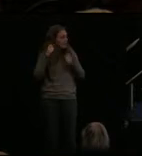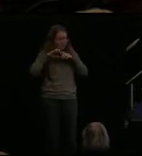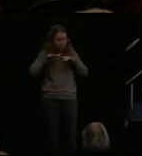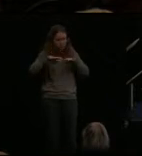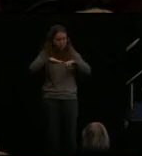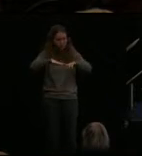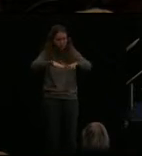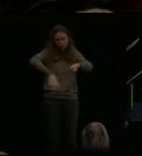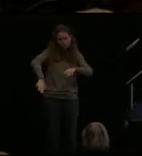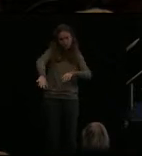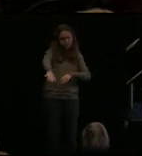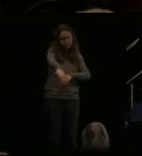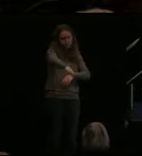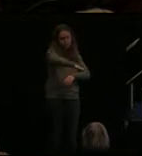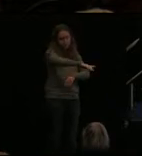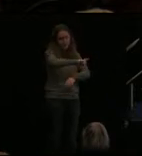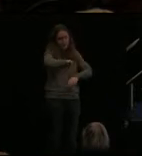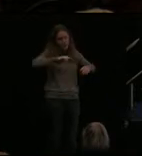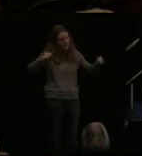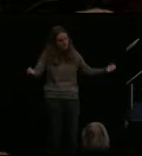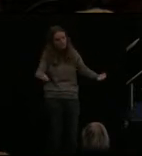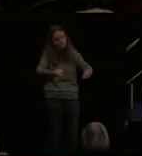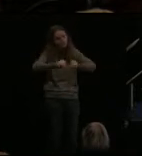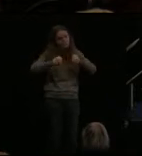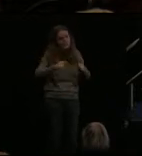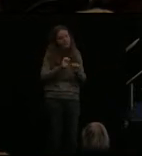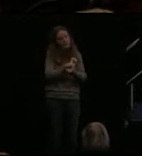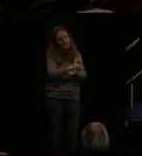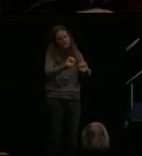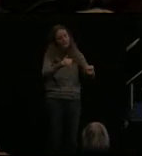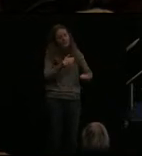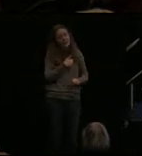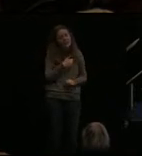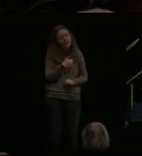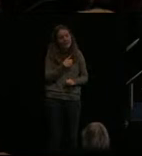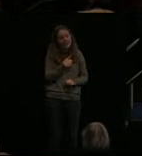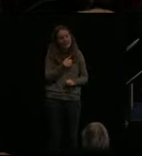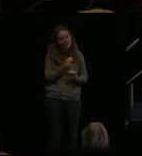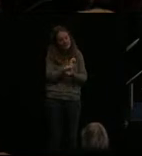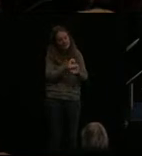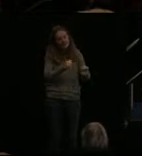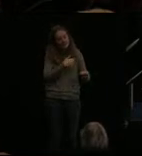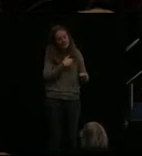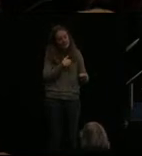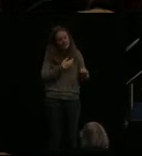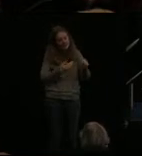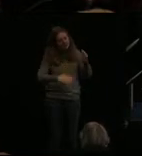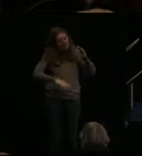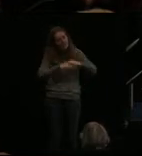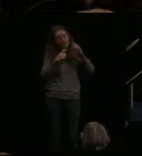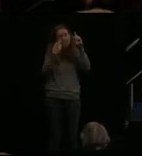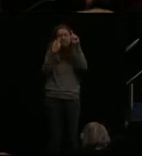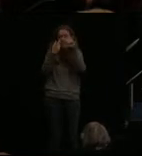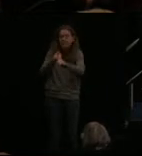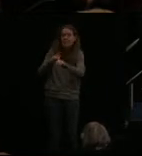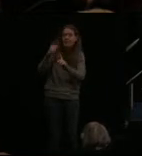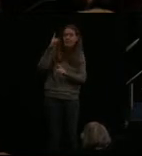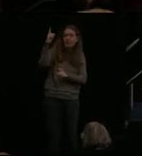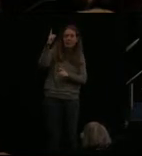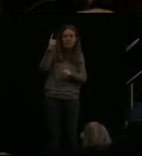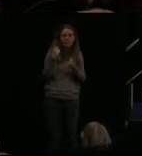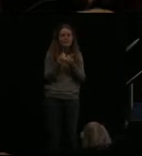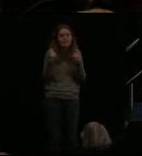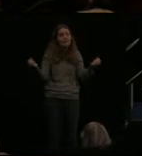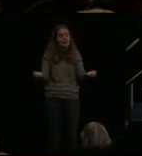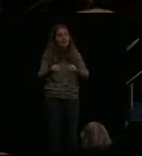earth to strengthen those whose hearts are fully committed to him. There's something